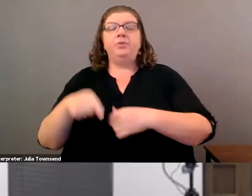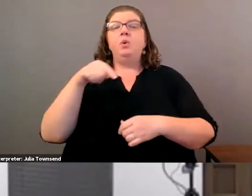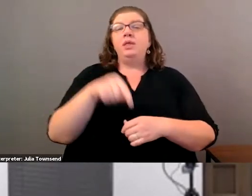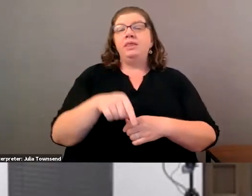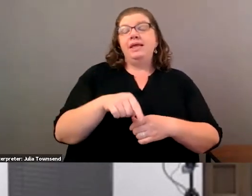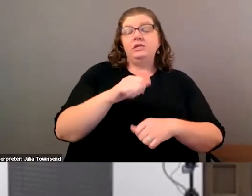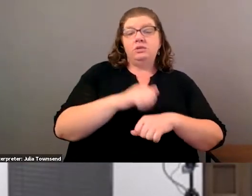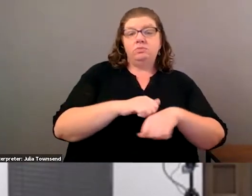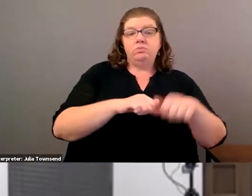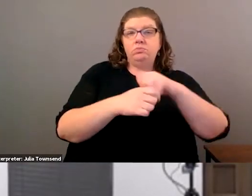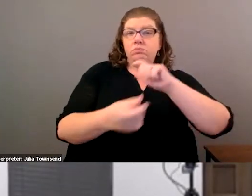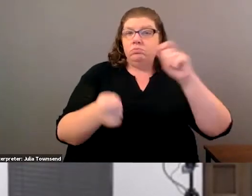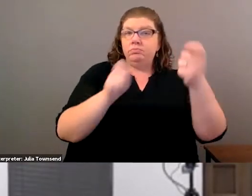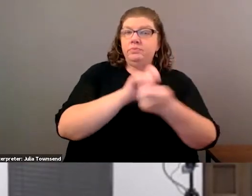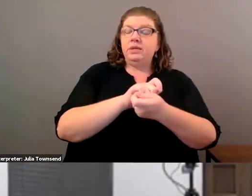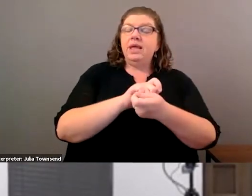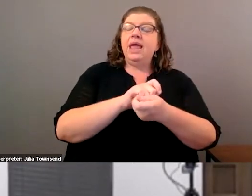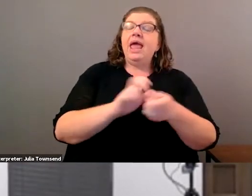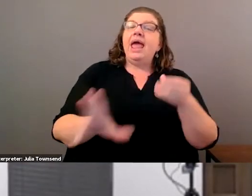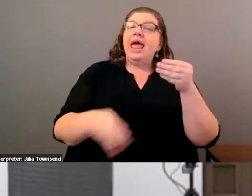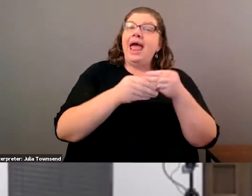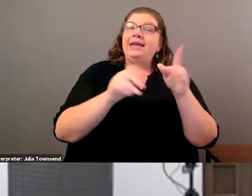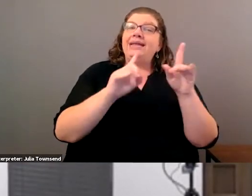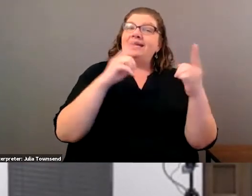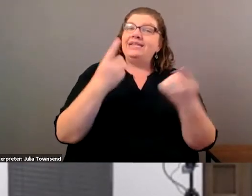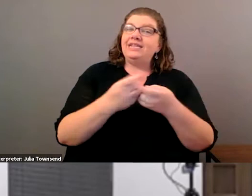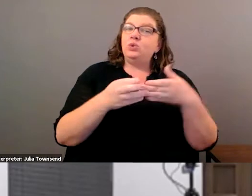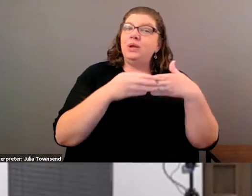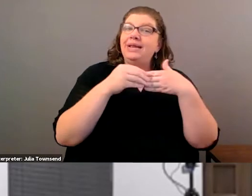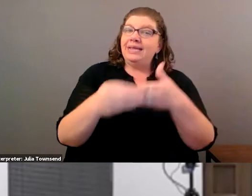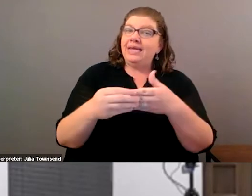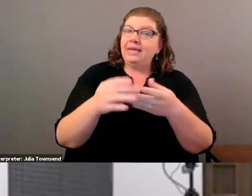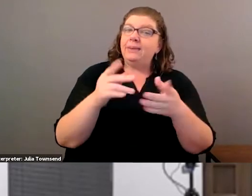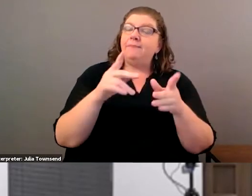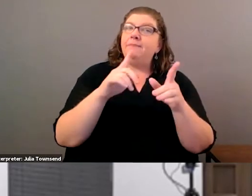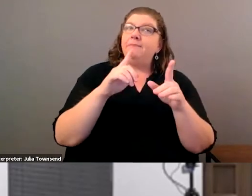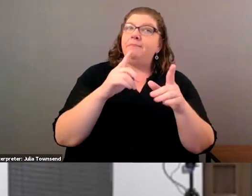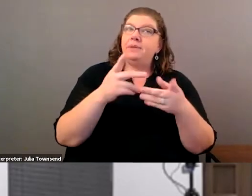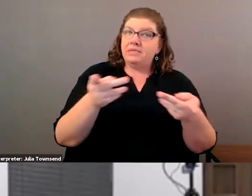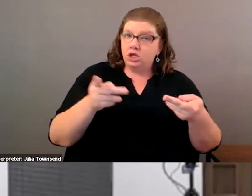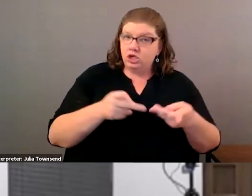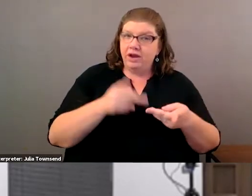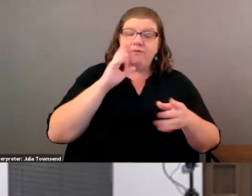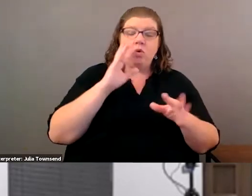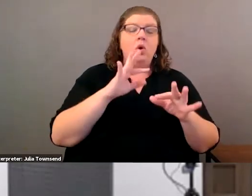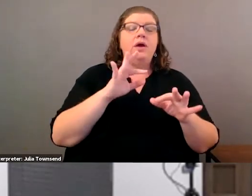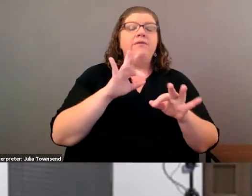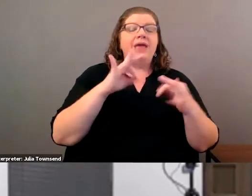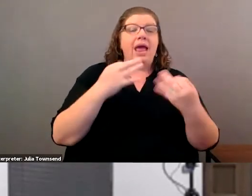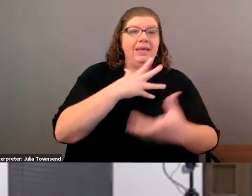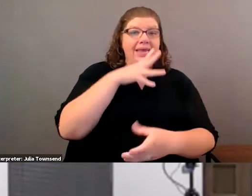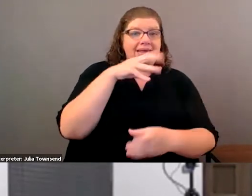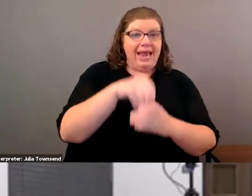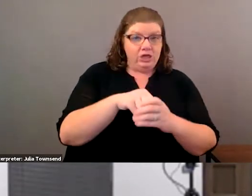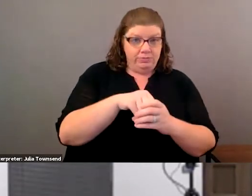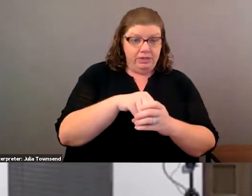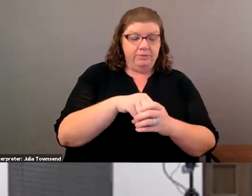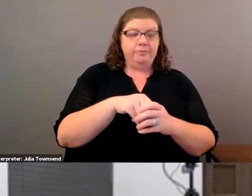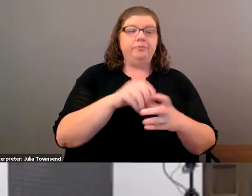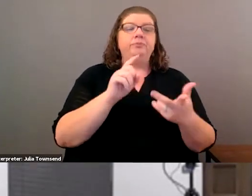restructure, adding a district lead position to our family engagement unit. We are adding 5 new elementary